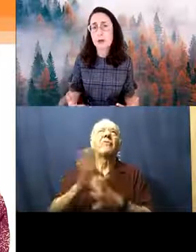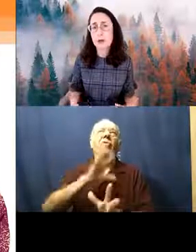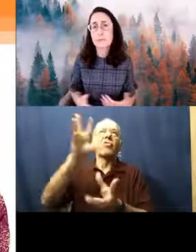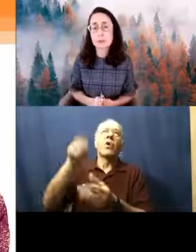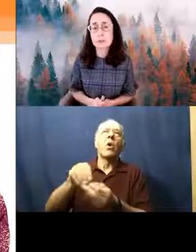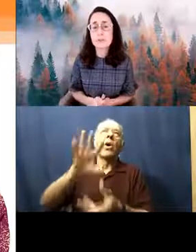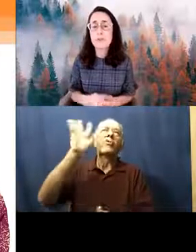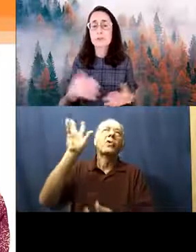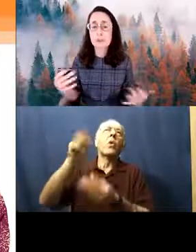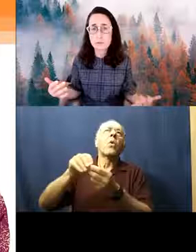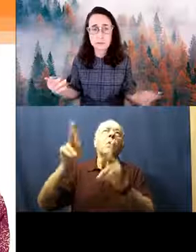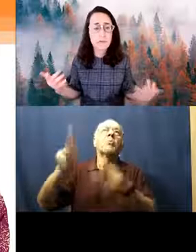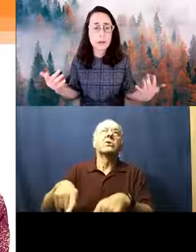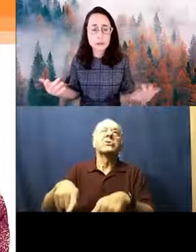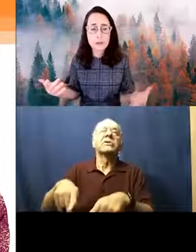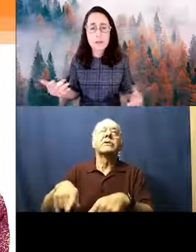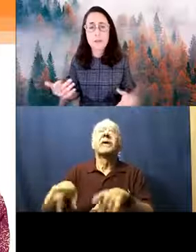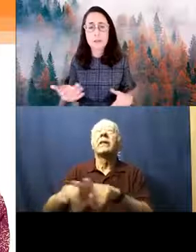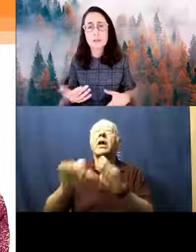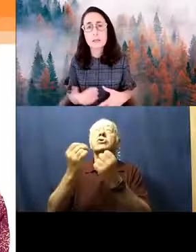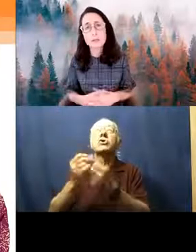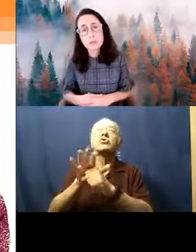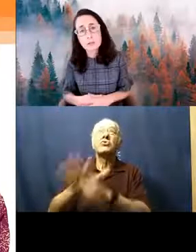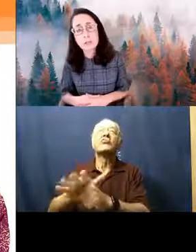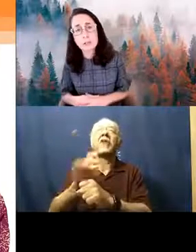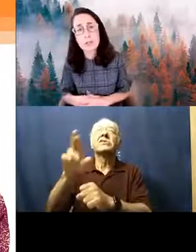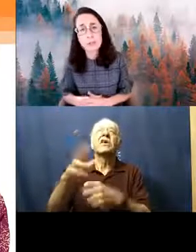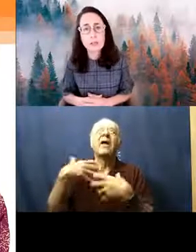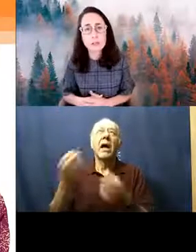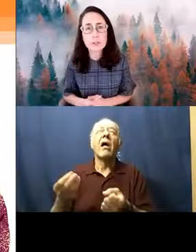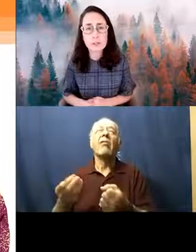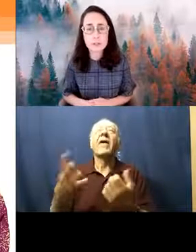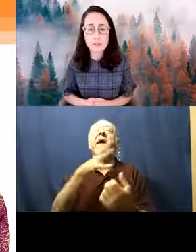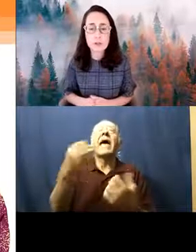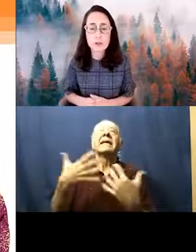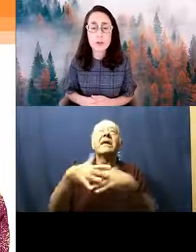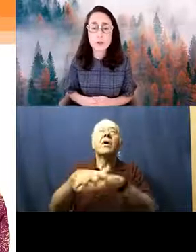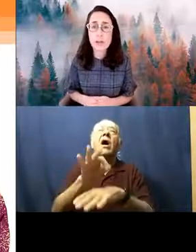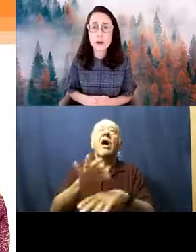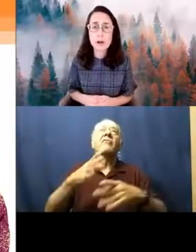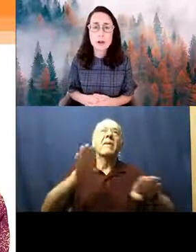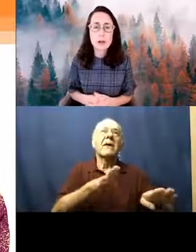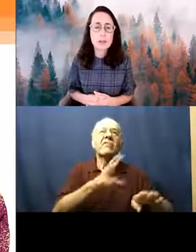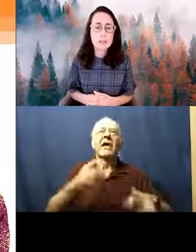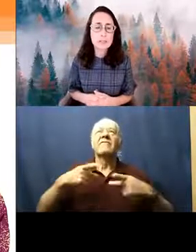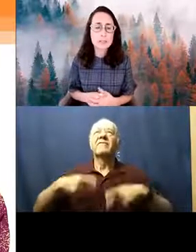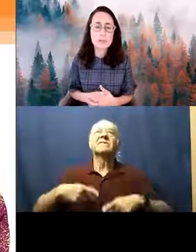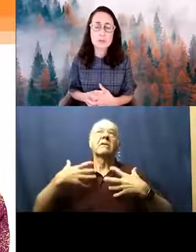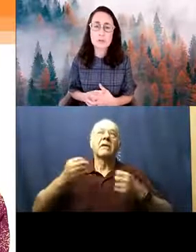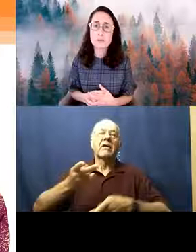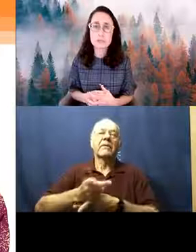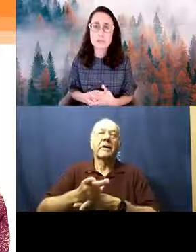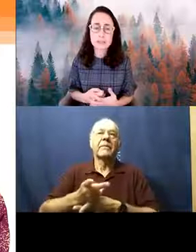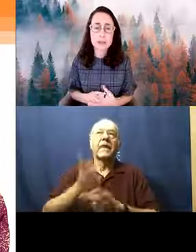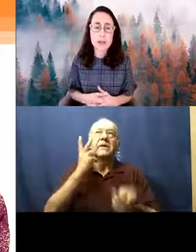person around social drivers of health and integration of behavioral and physical health care. Seeing